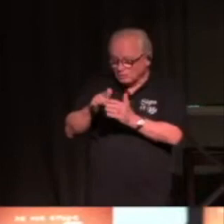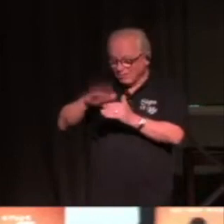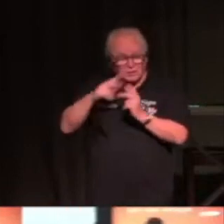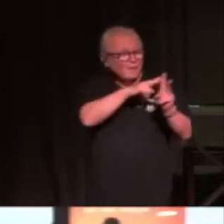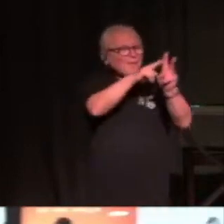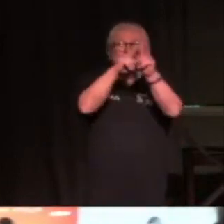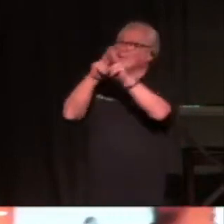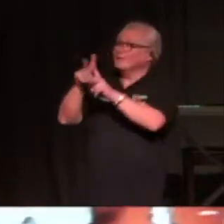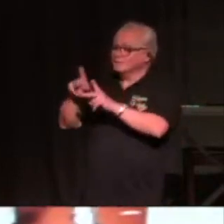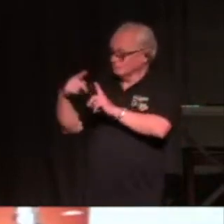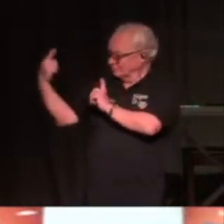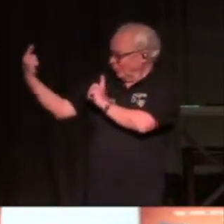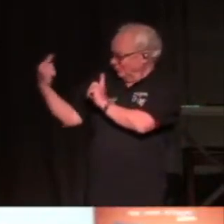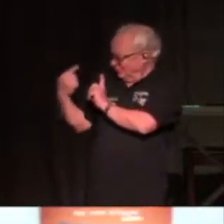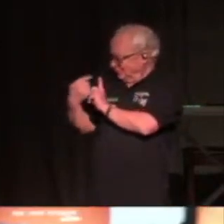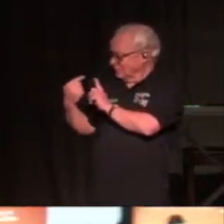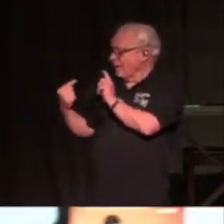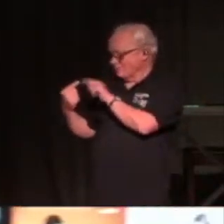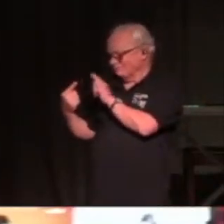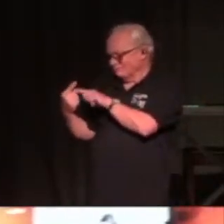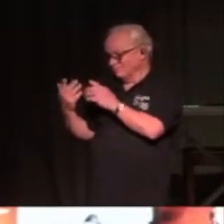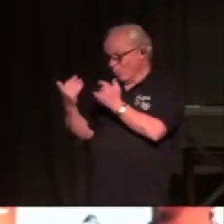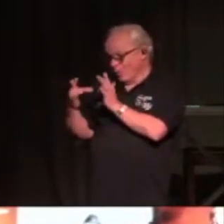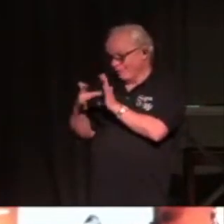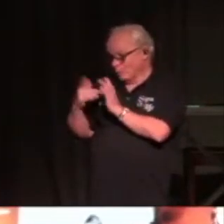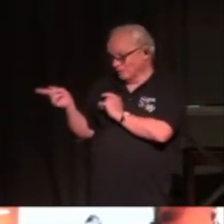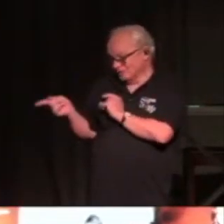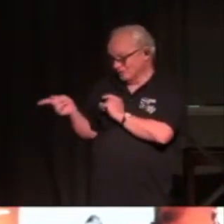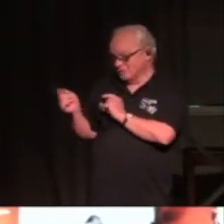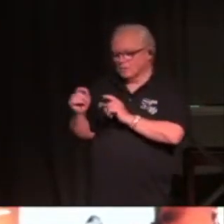It's who you step out in this life with.